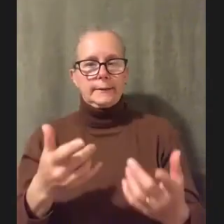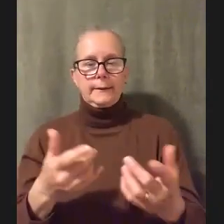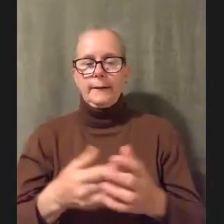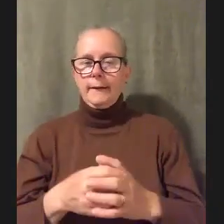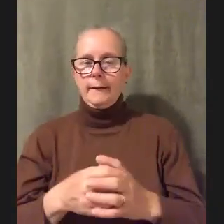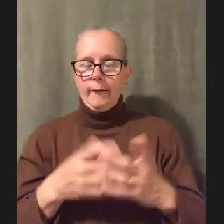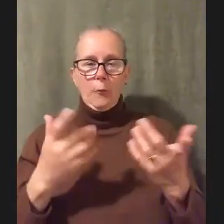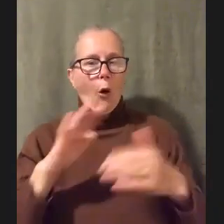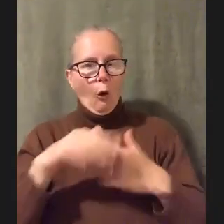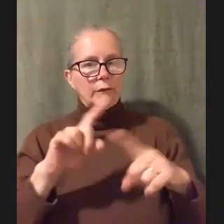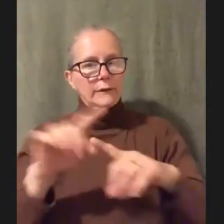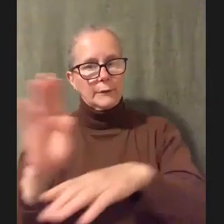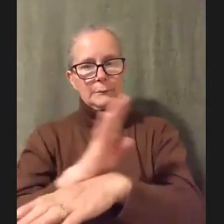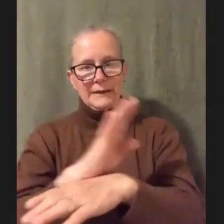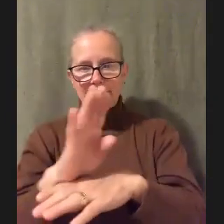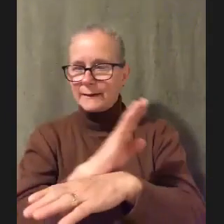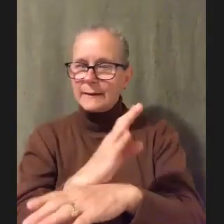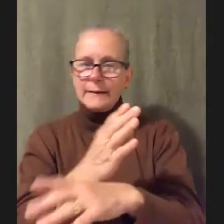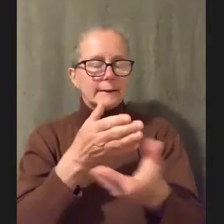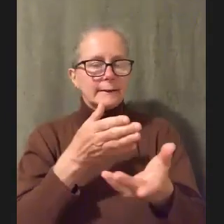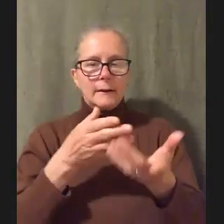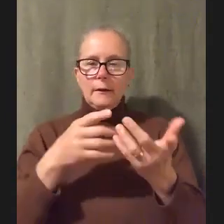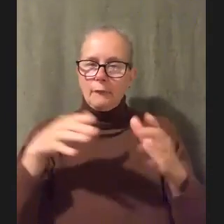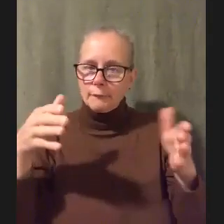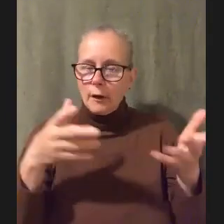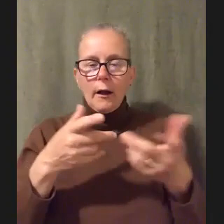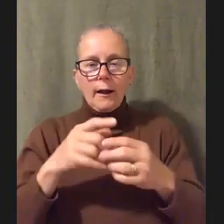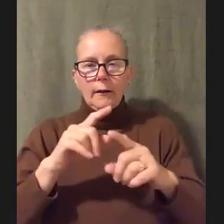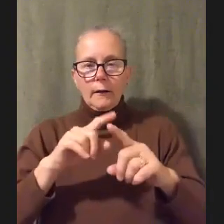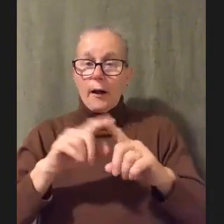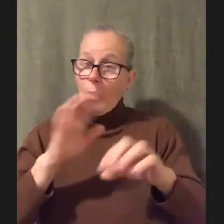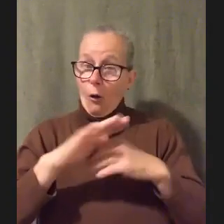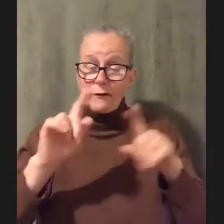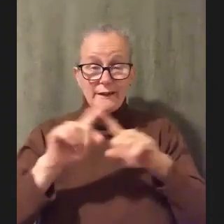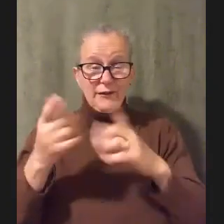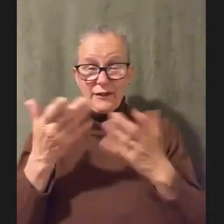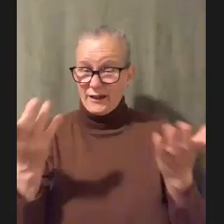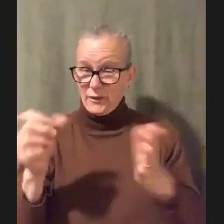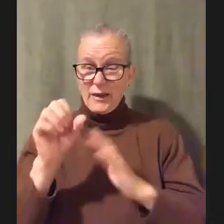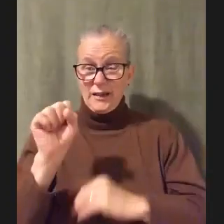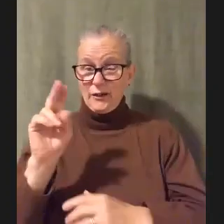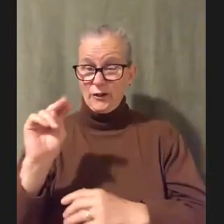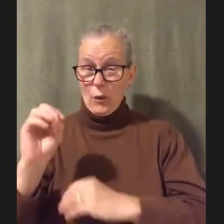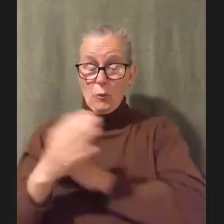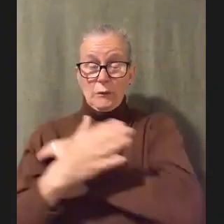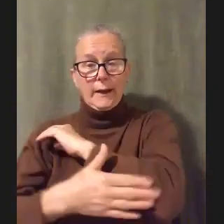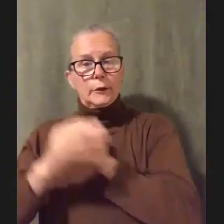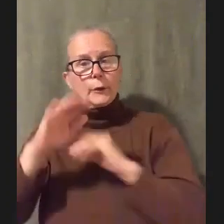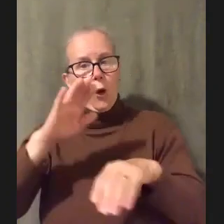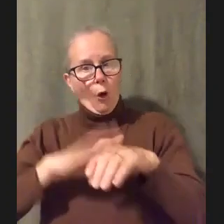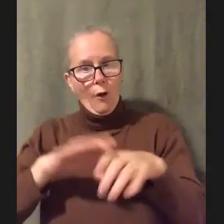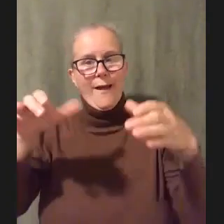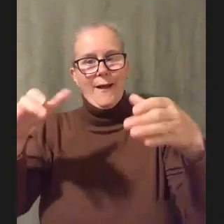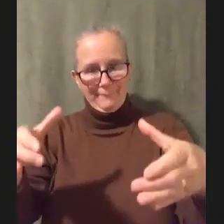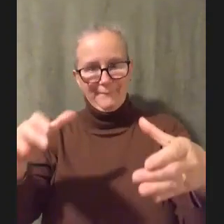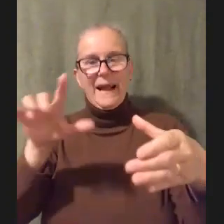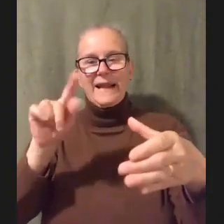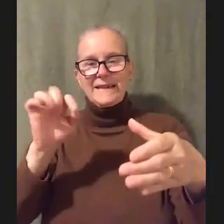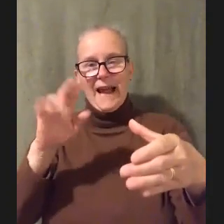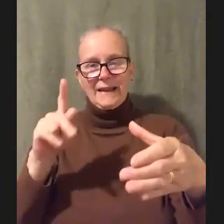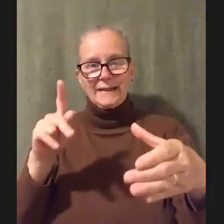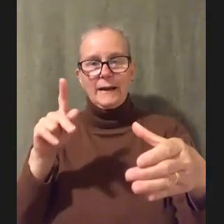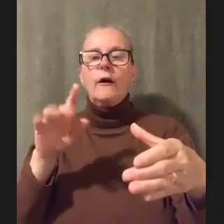the businesses and business sectors that we have in Snohomish County are represented on that task force. And it's also meant